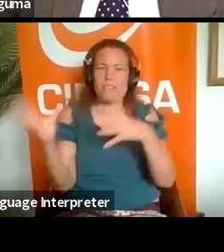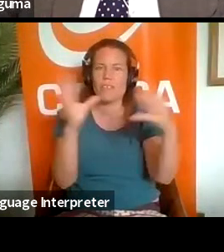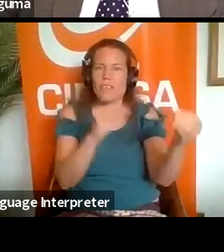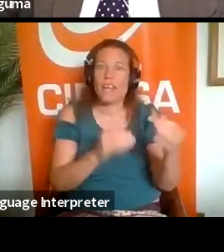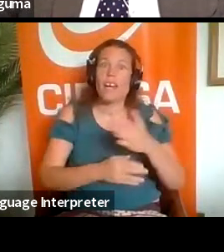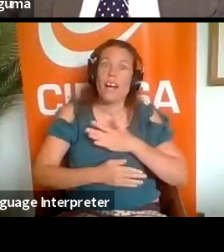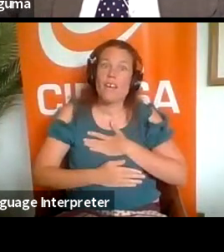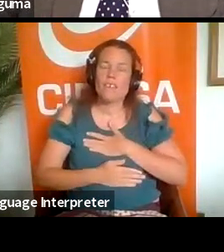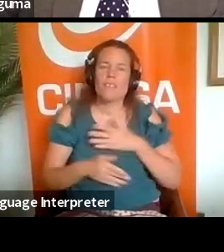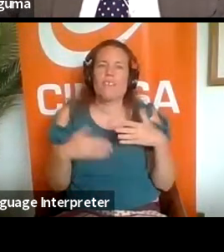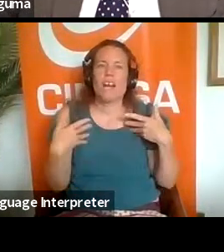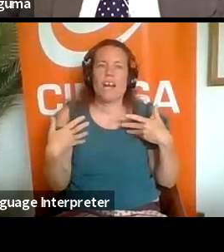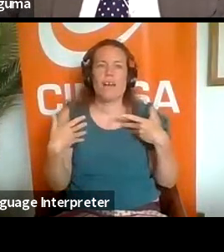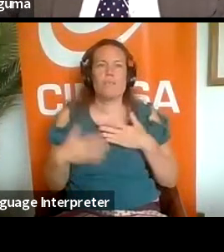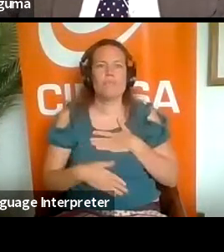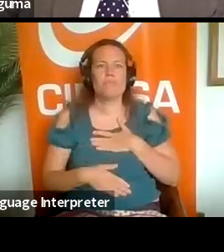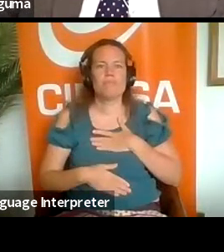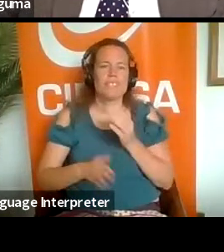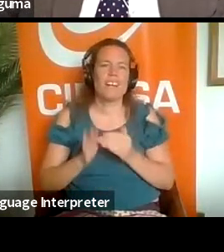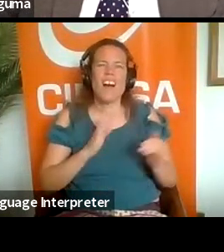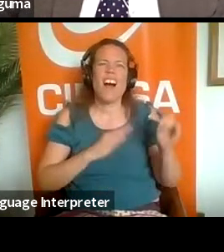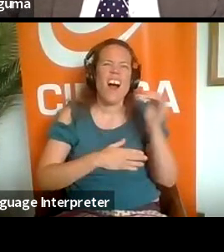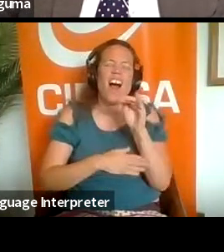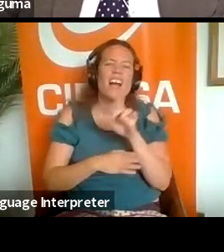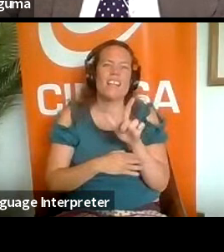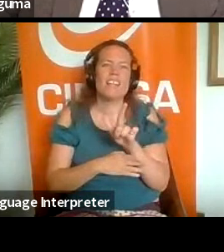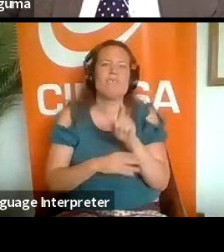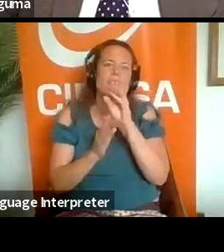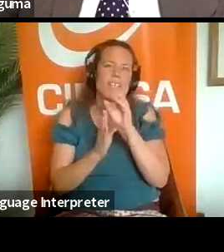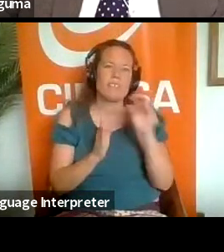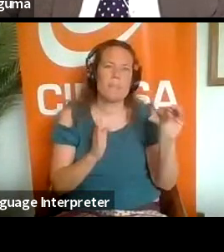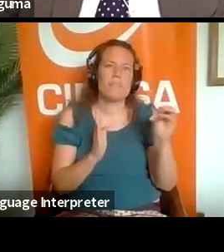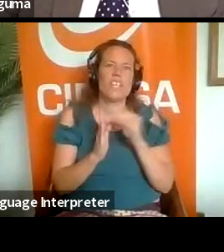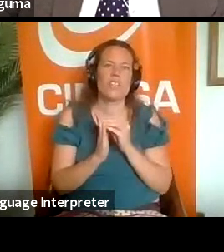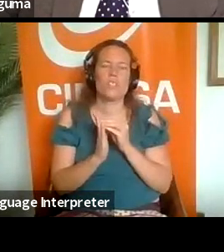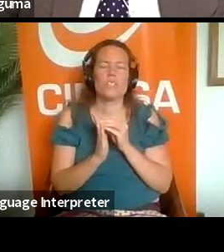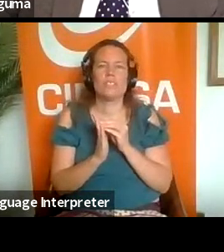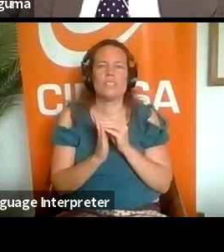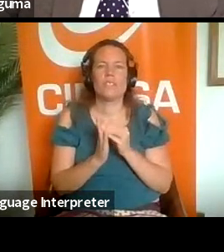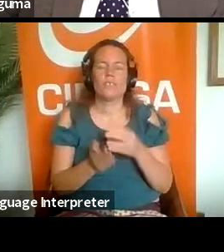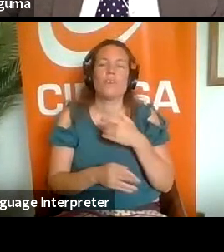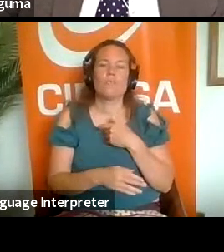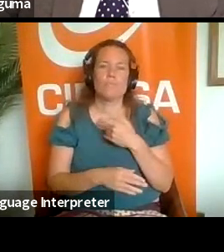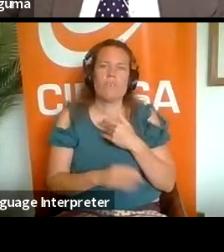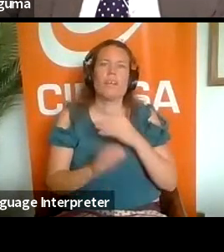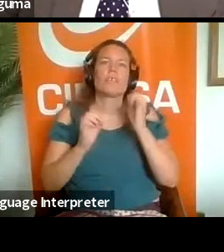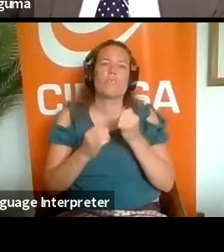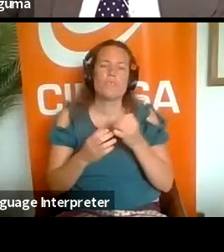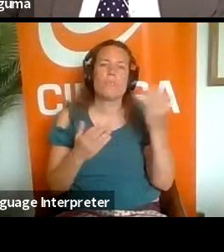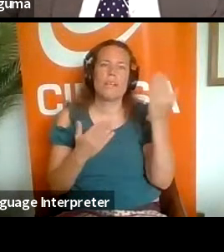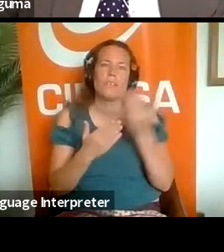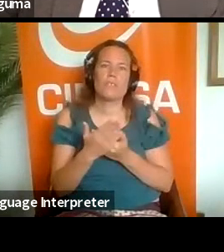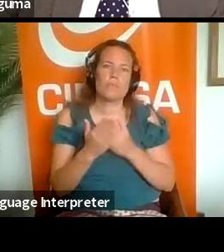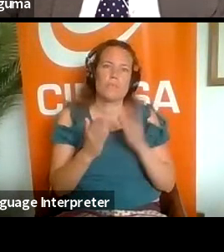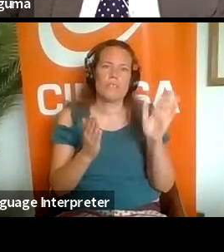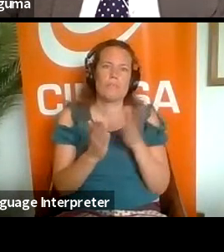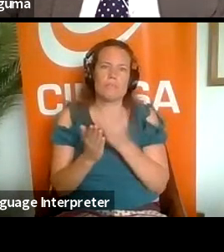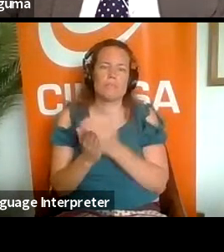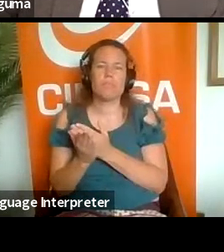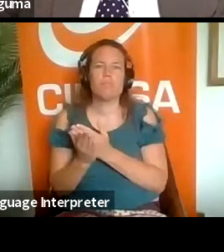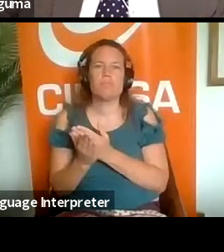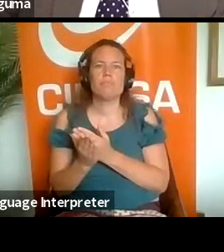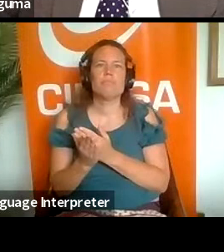had high-level encryption, and I was able to wipe my documents or wipe my gadgets